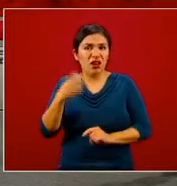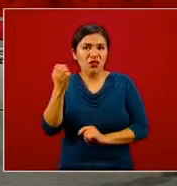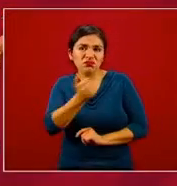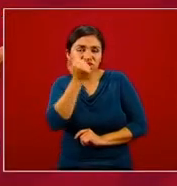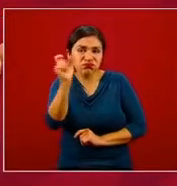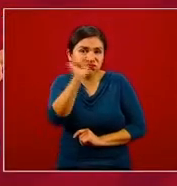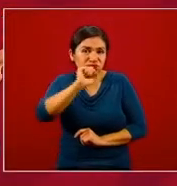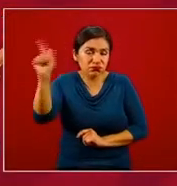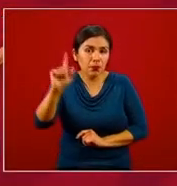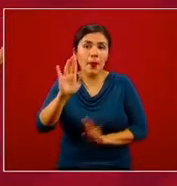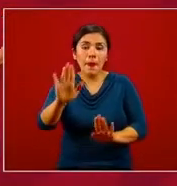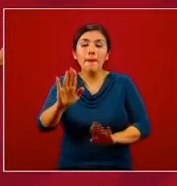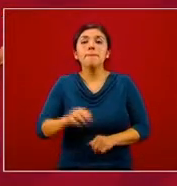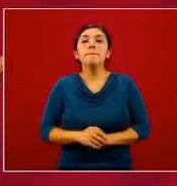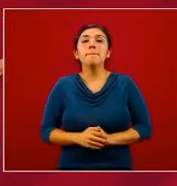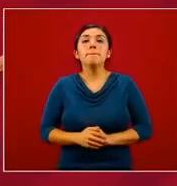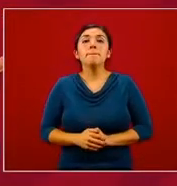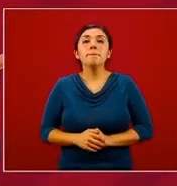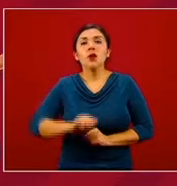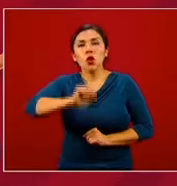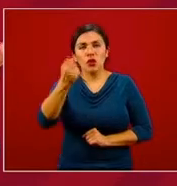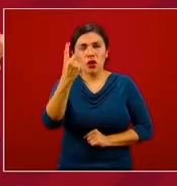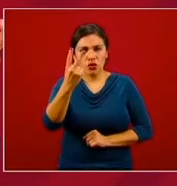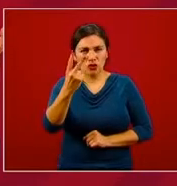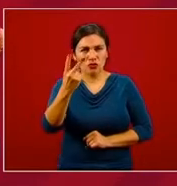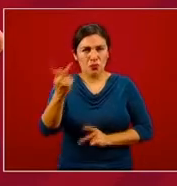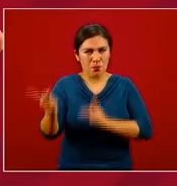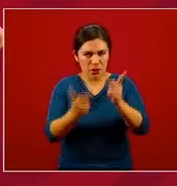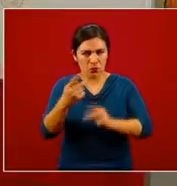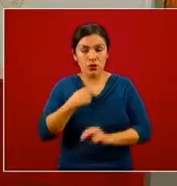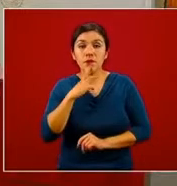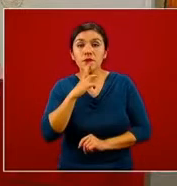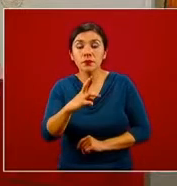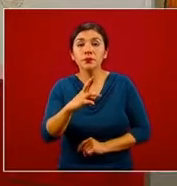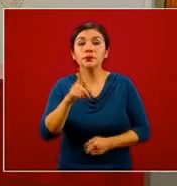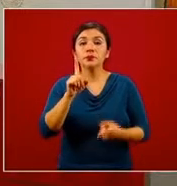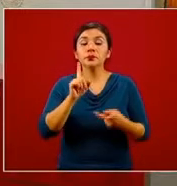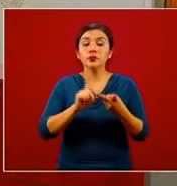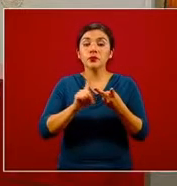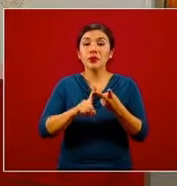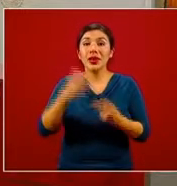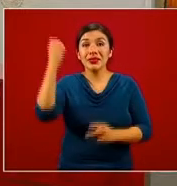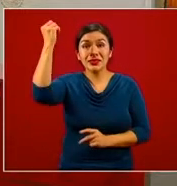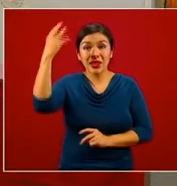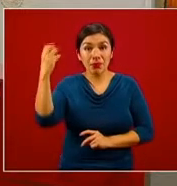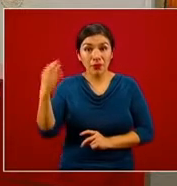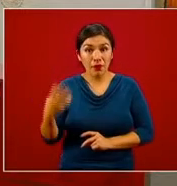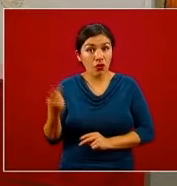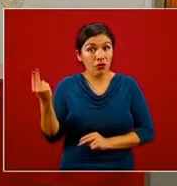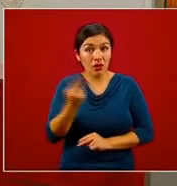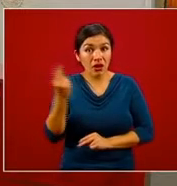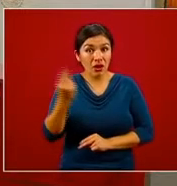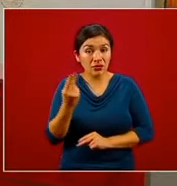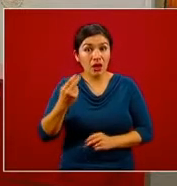that's specifically why Dr. Alvarez Buya is here.